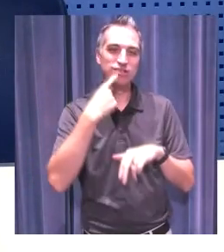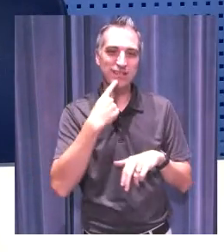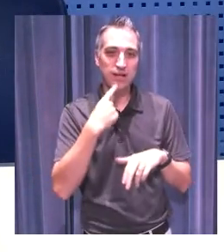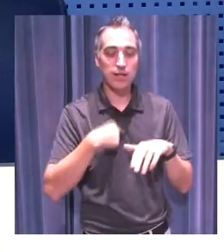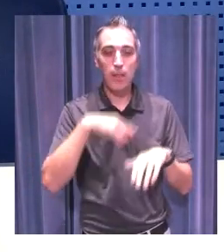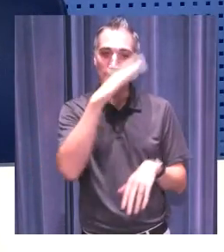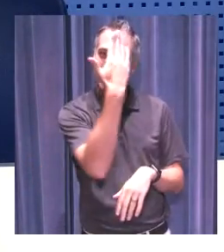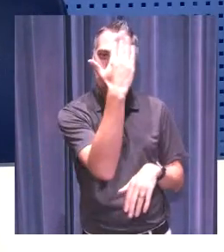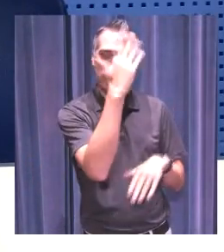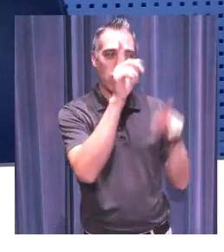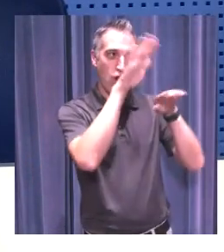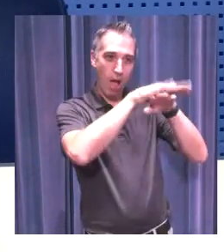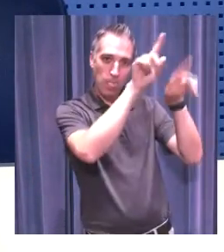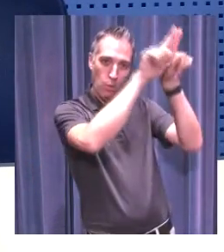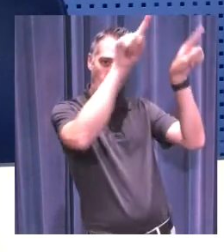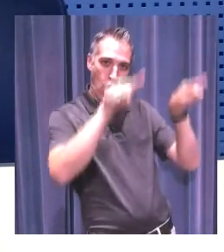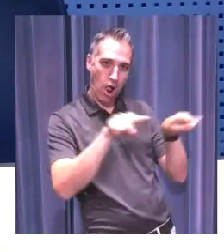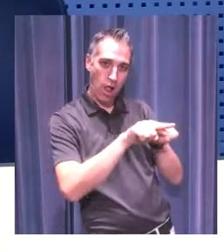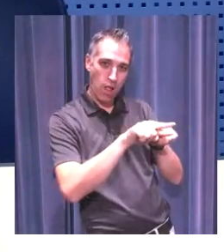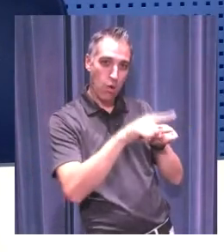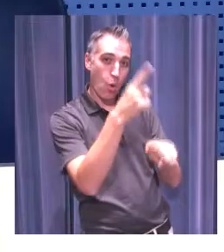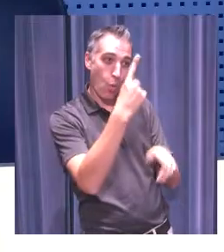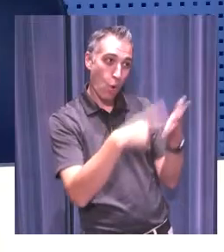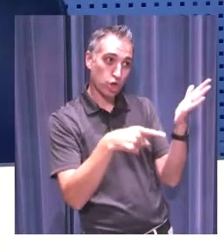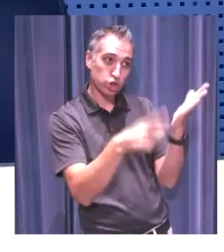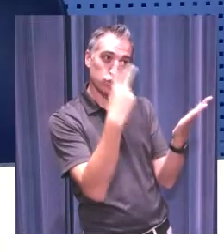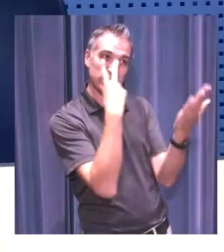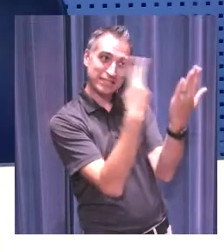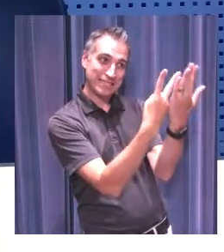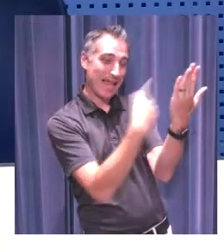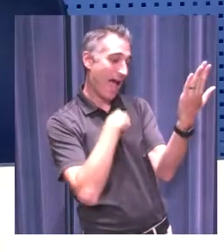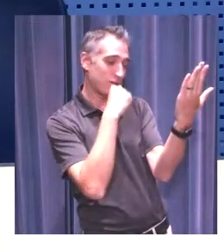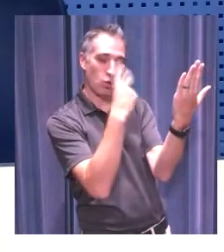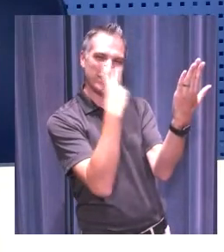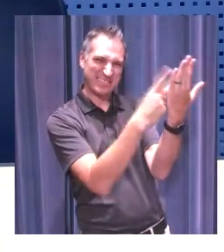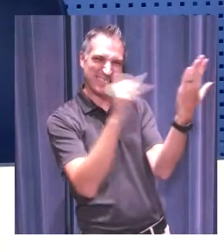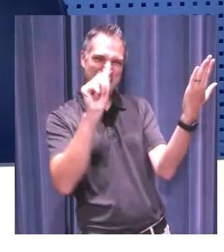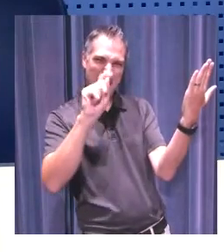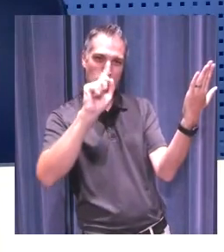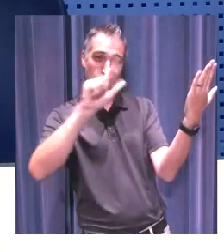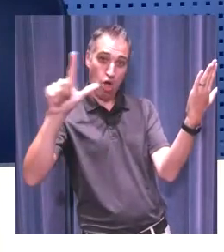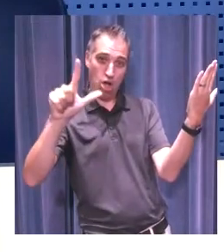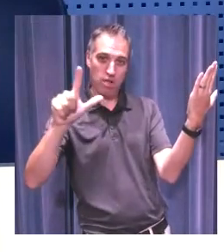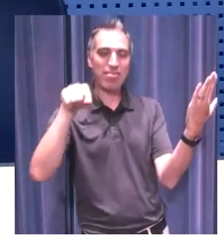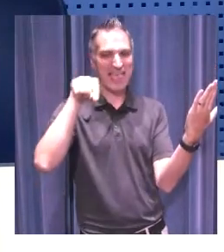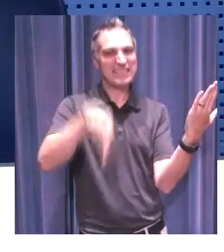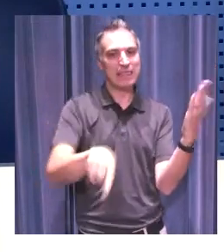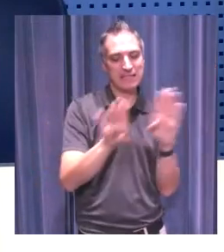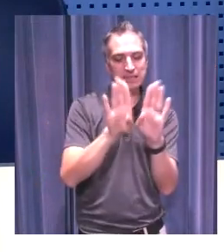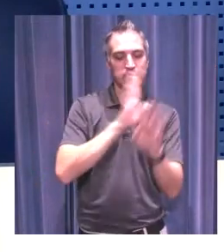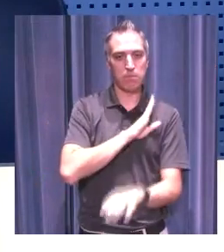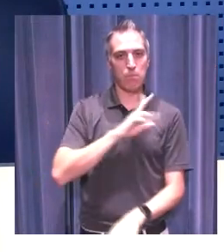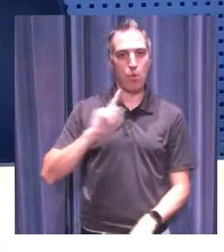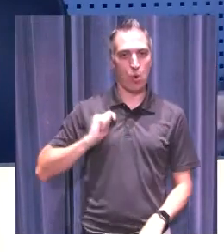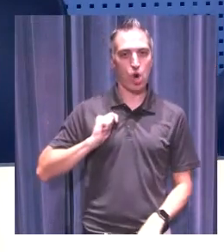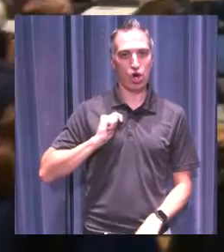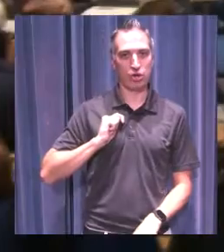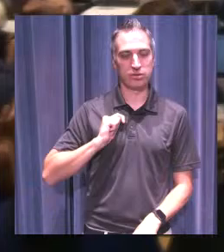mirror, mirror on the wall, what you see, I don't see it all. That's this board. Thank you.